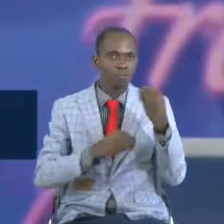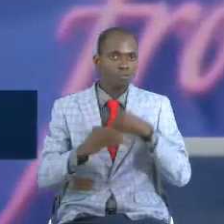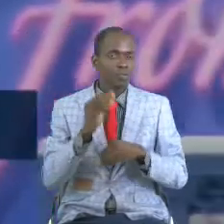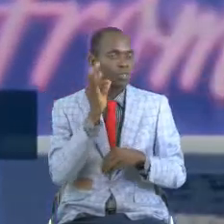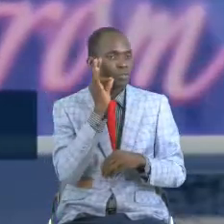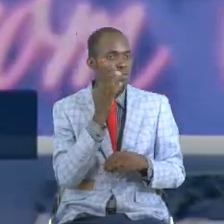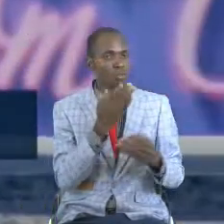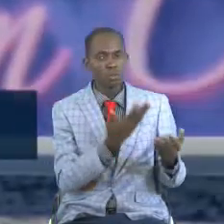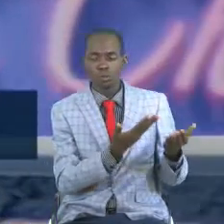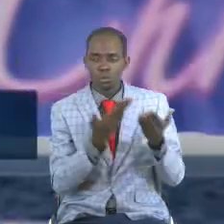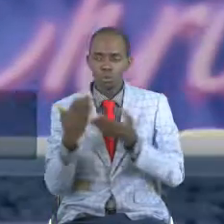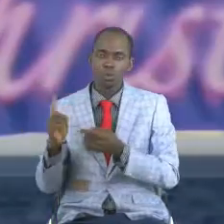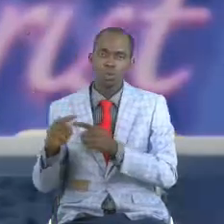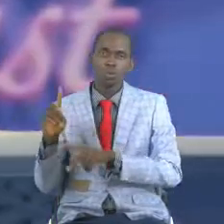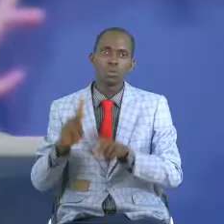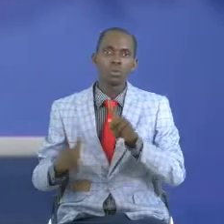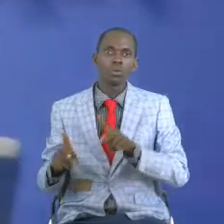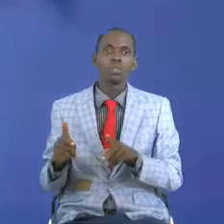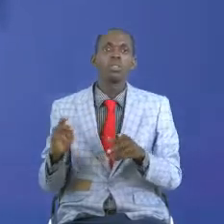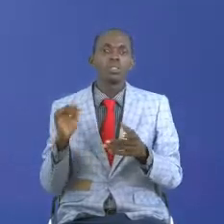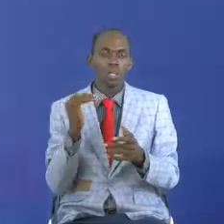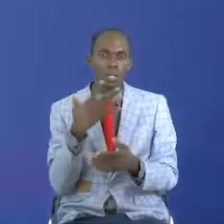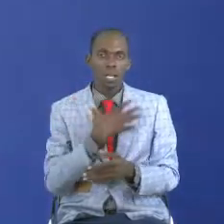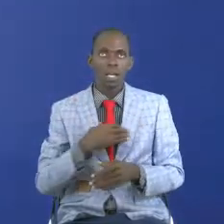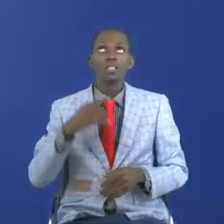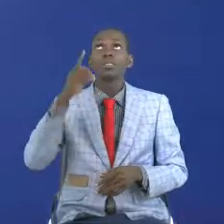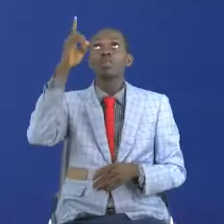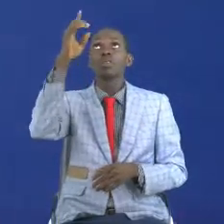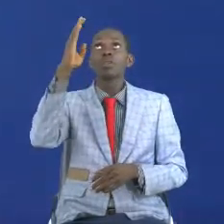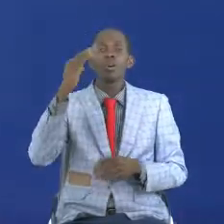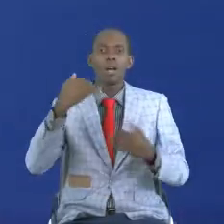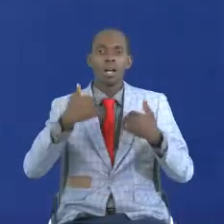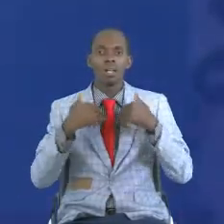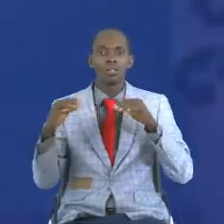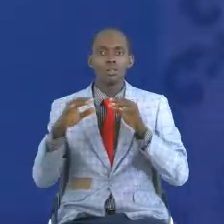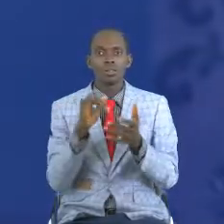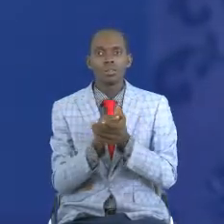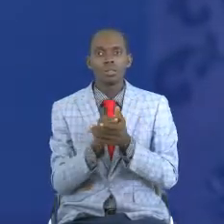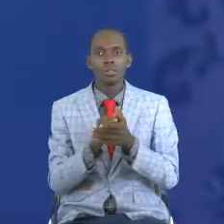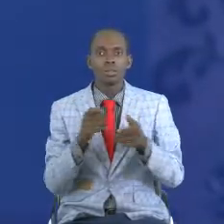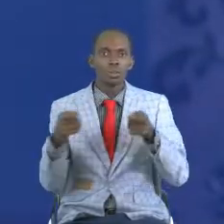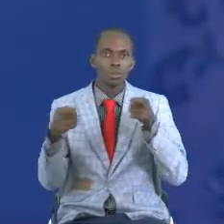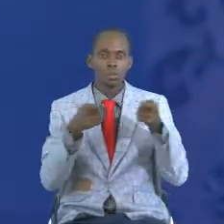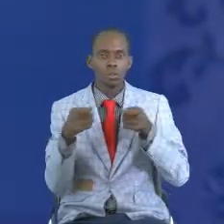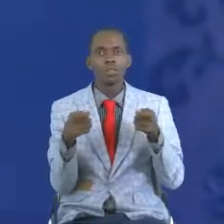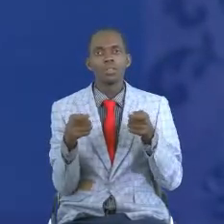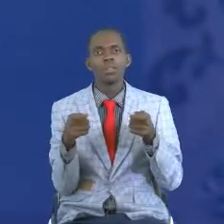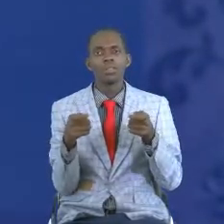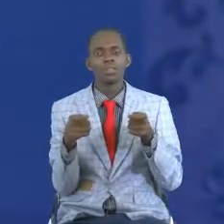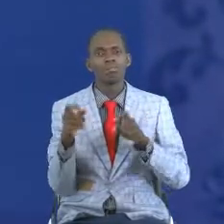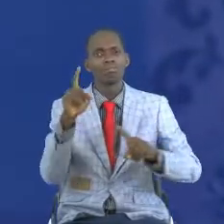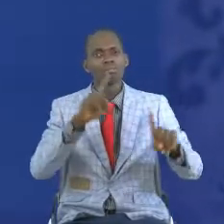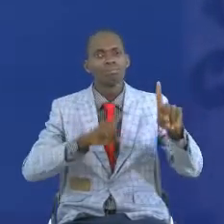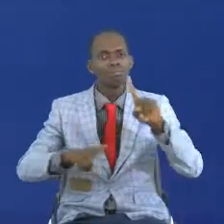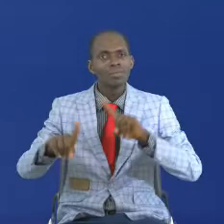God has done that. Dominion. Help me shout